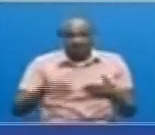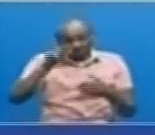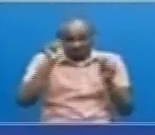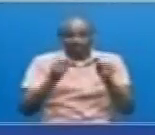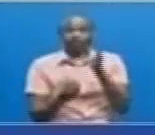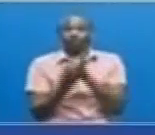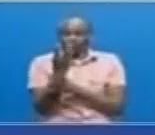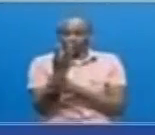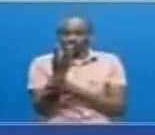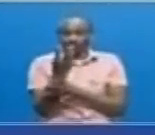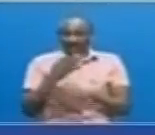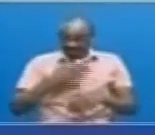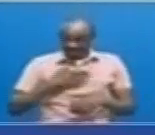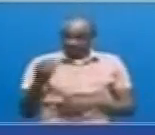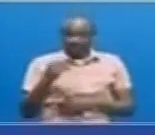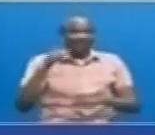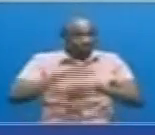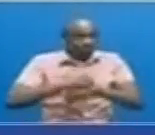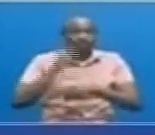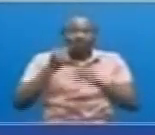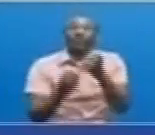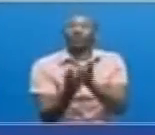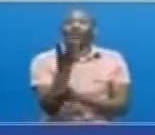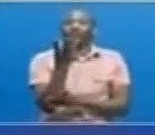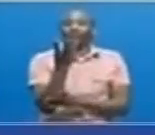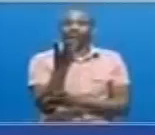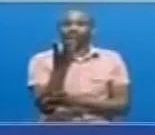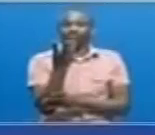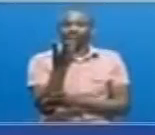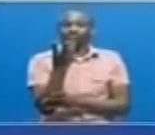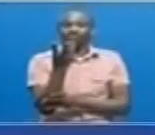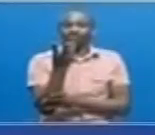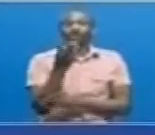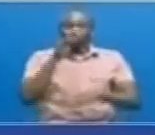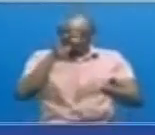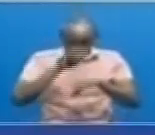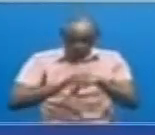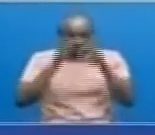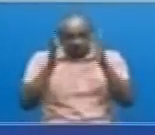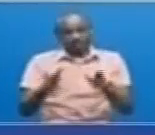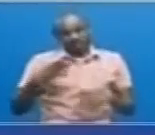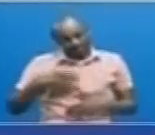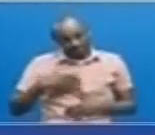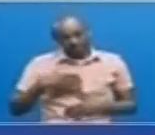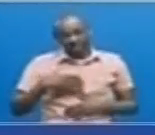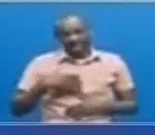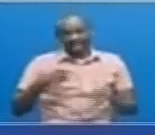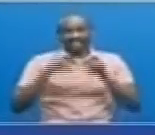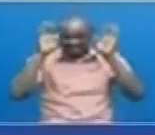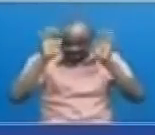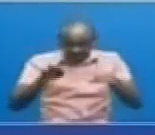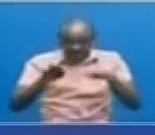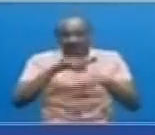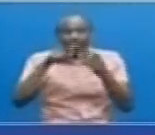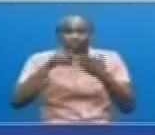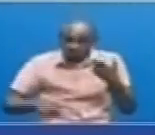grow up, my children in my school, that you could grow up to be good human beings, and Islam is all